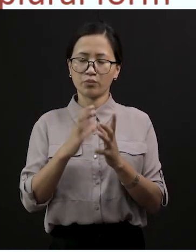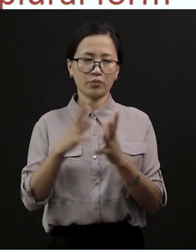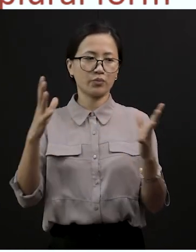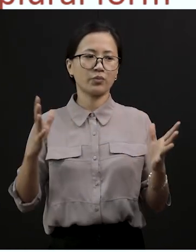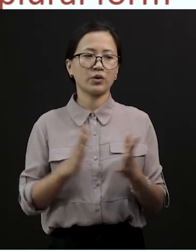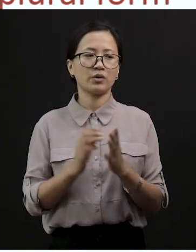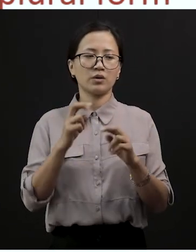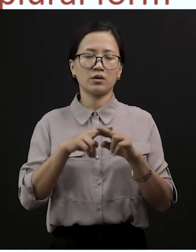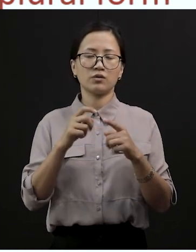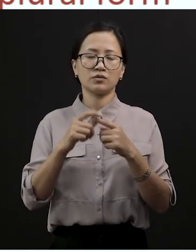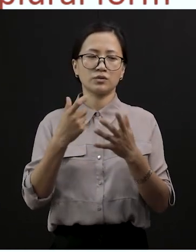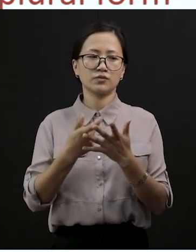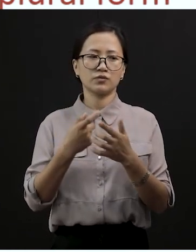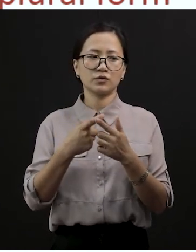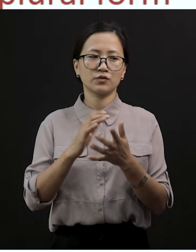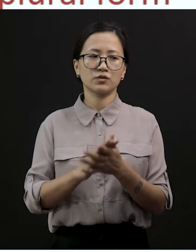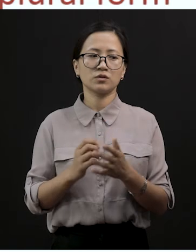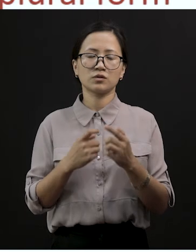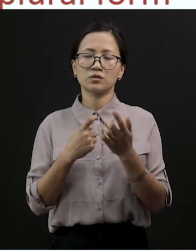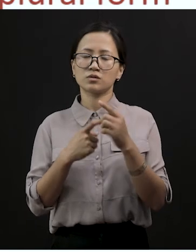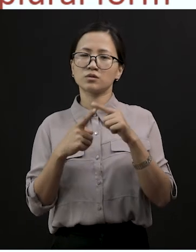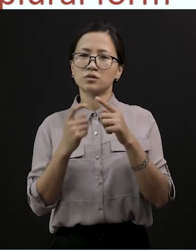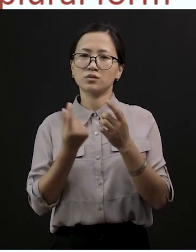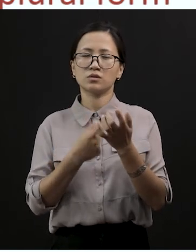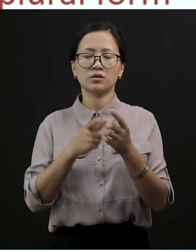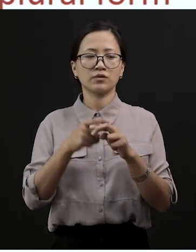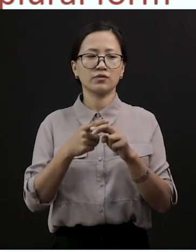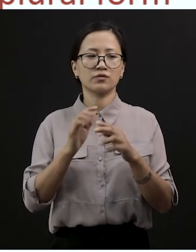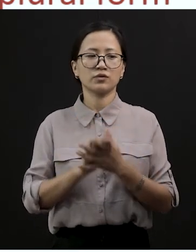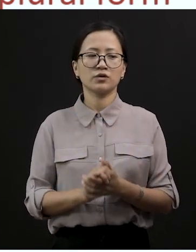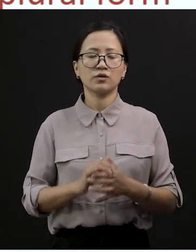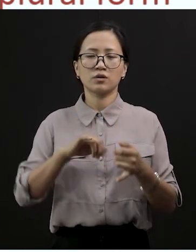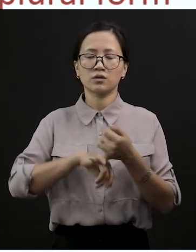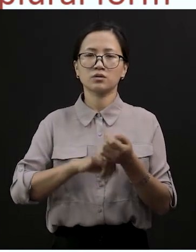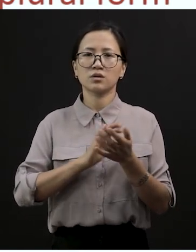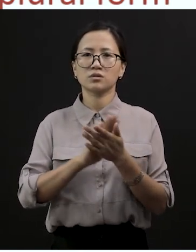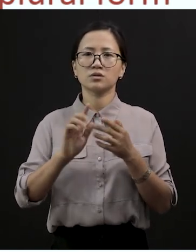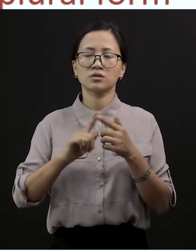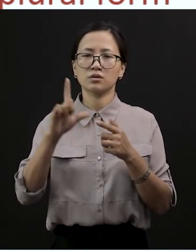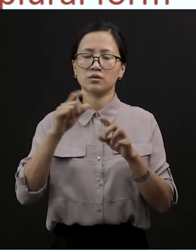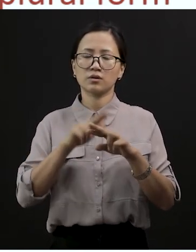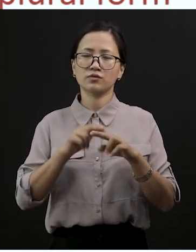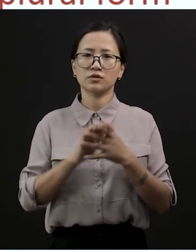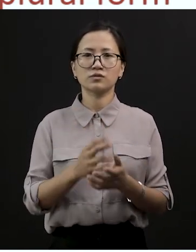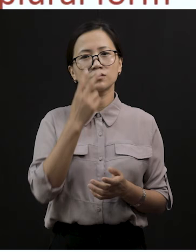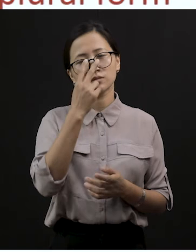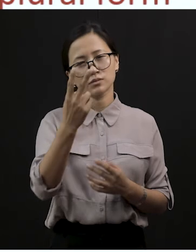reefs, turf, turfs, shelf, shelves. Like you can pause